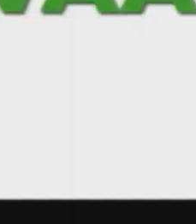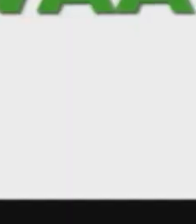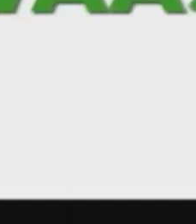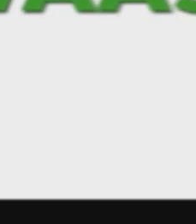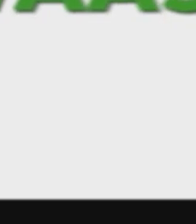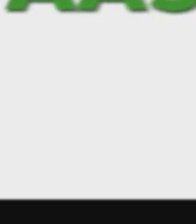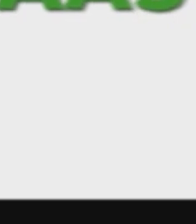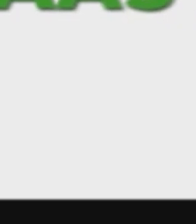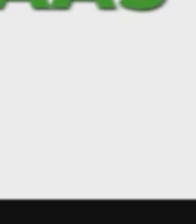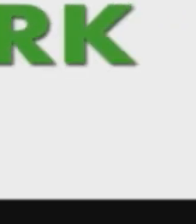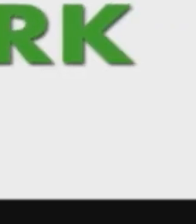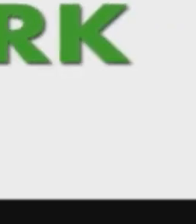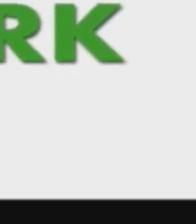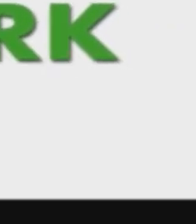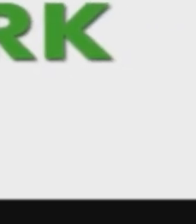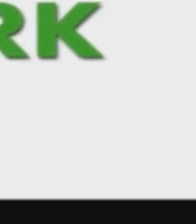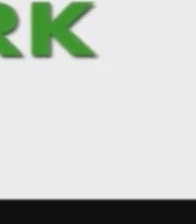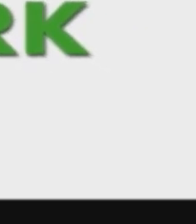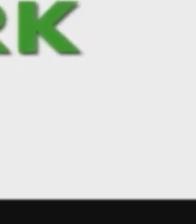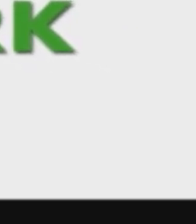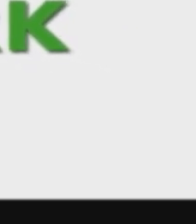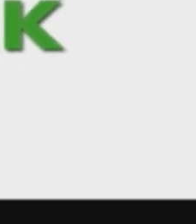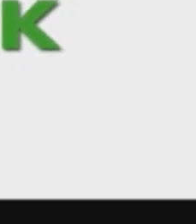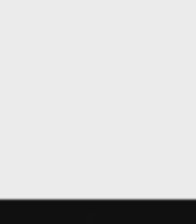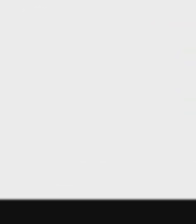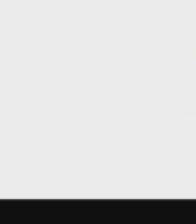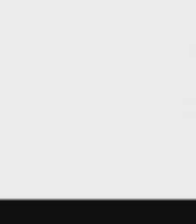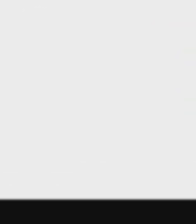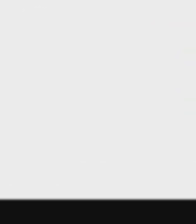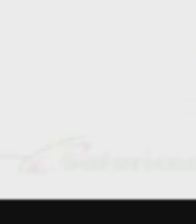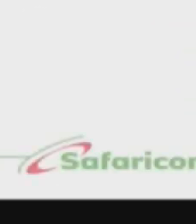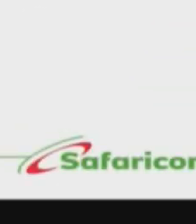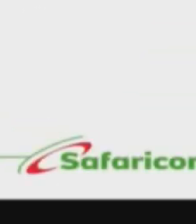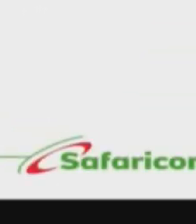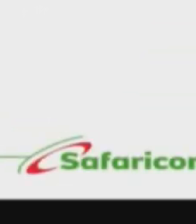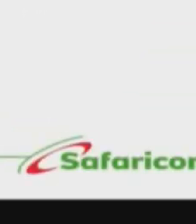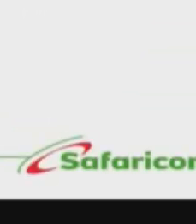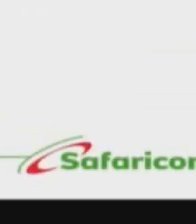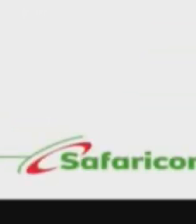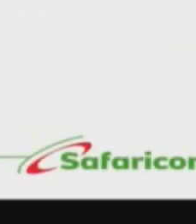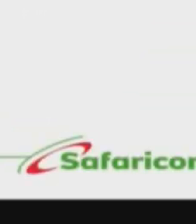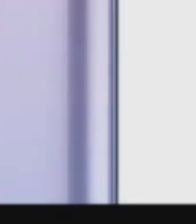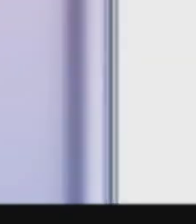offer. Browse Pilawas on Kenya's best network.